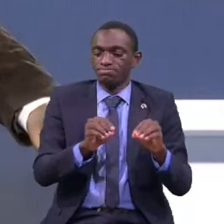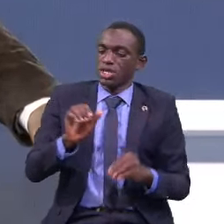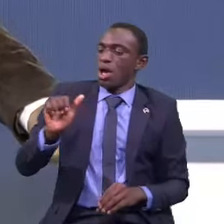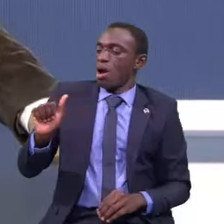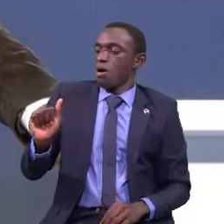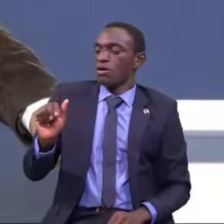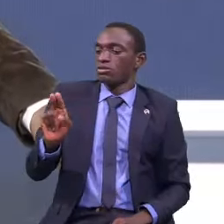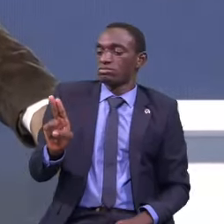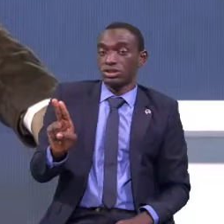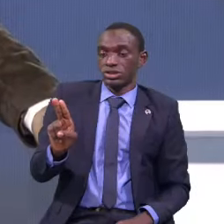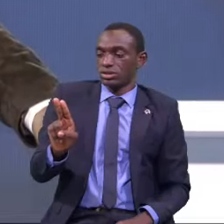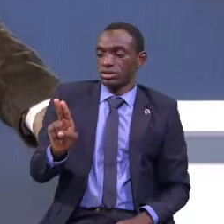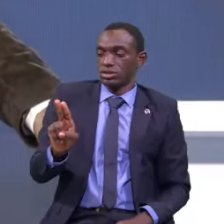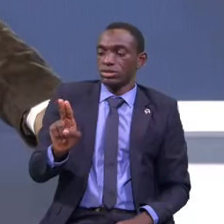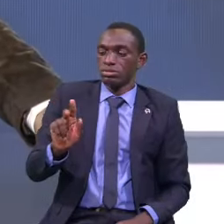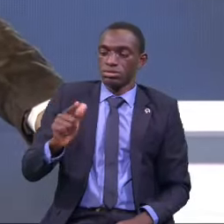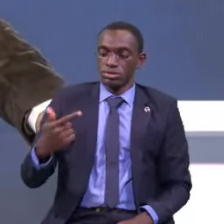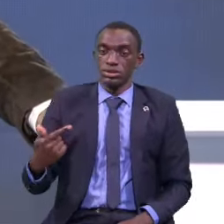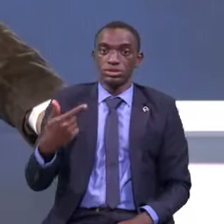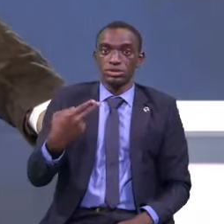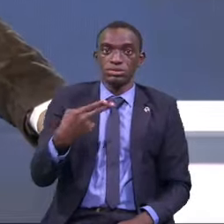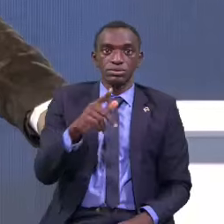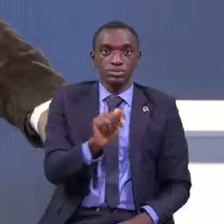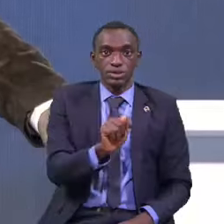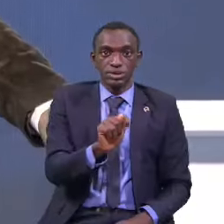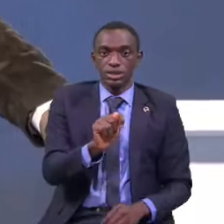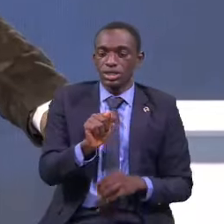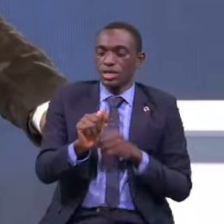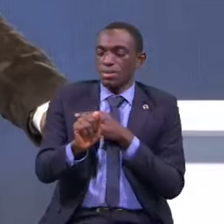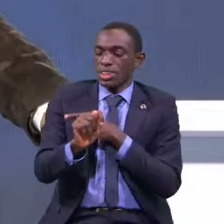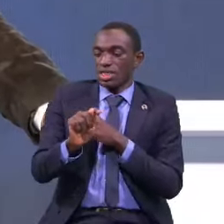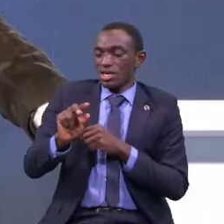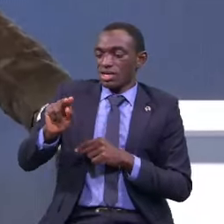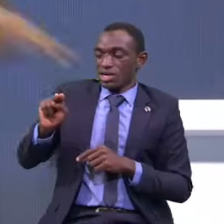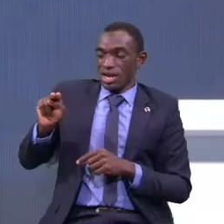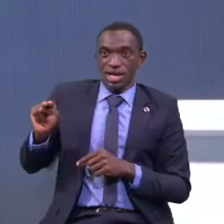before that ought, it will become not.